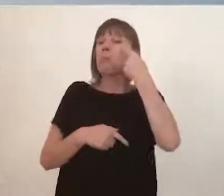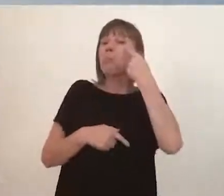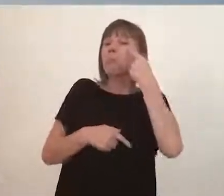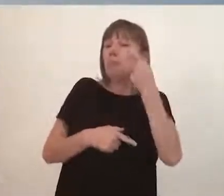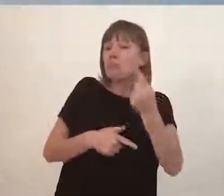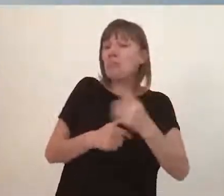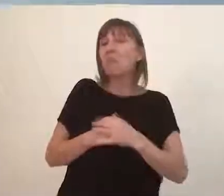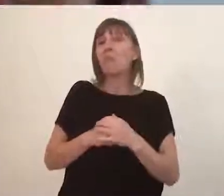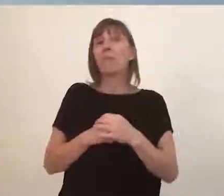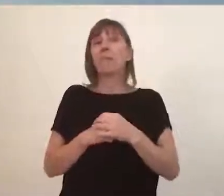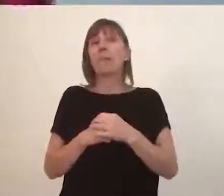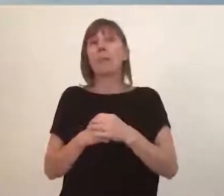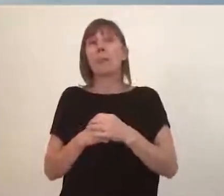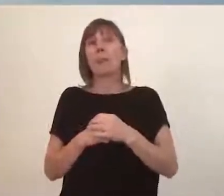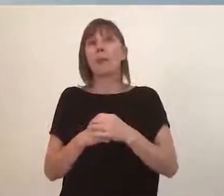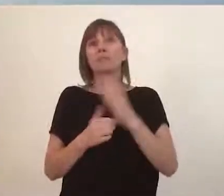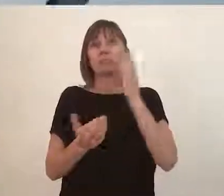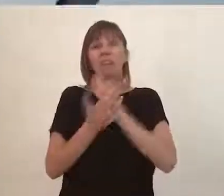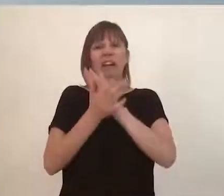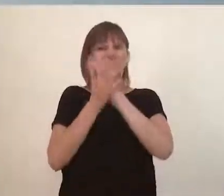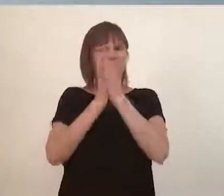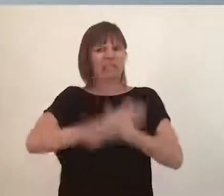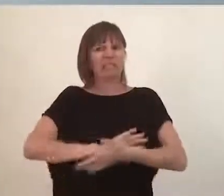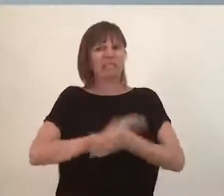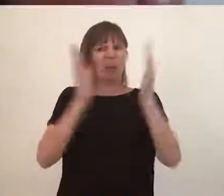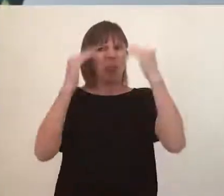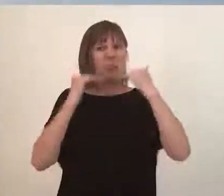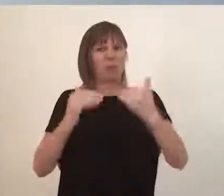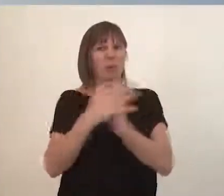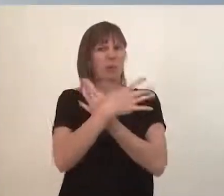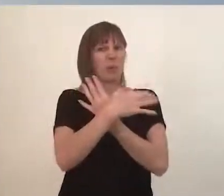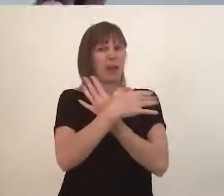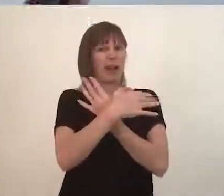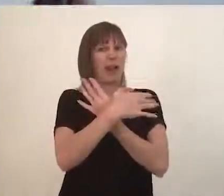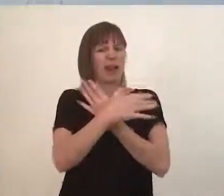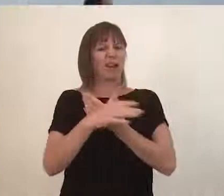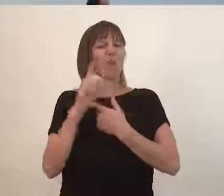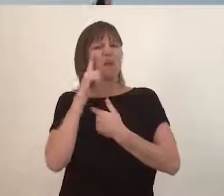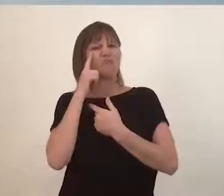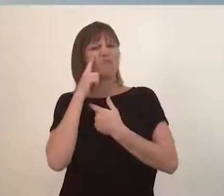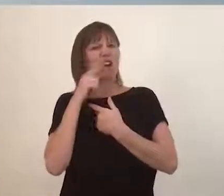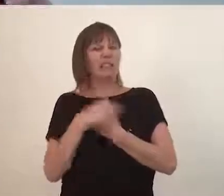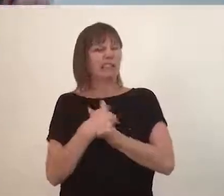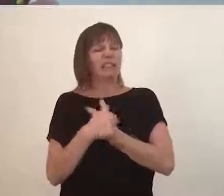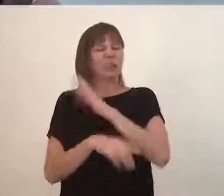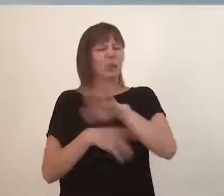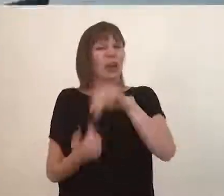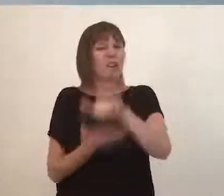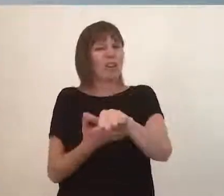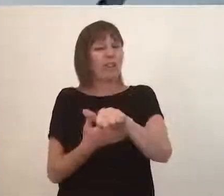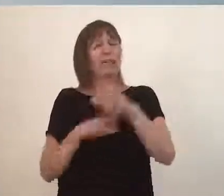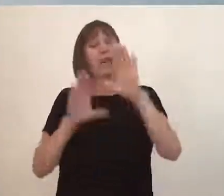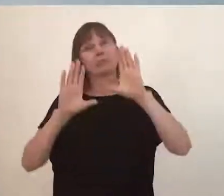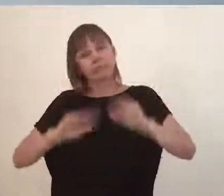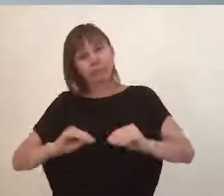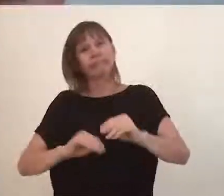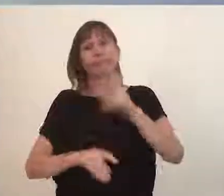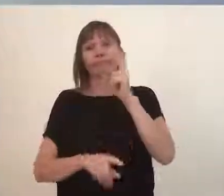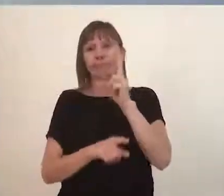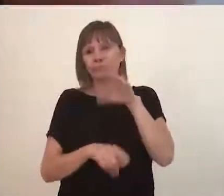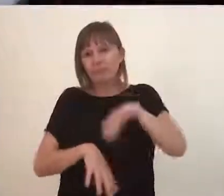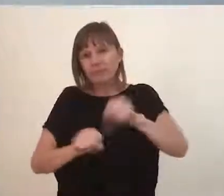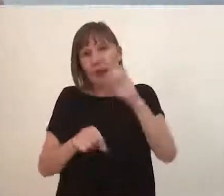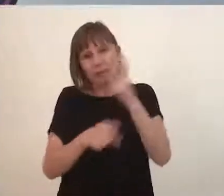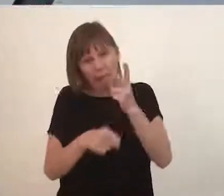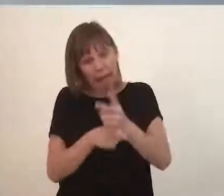I tried my best, and I don't know if you can see, but I really messed up the bottom wing on my right eye. I just could not